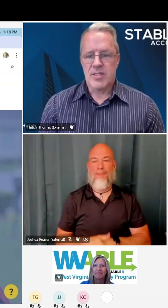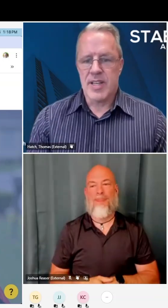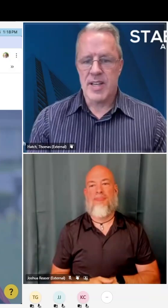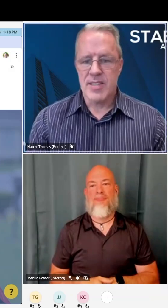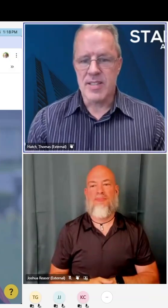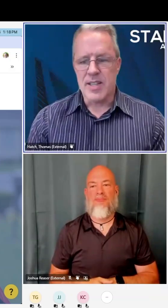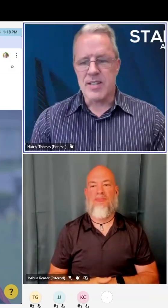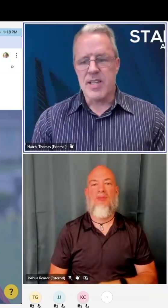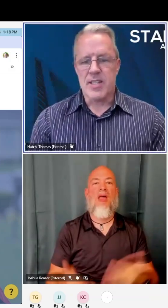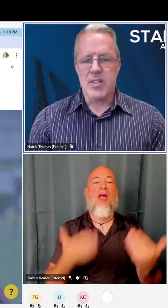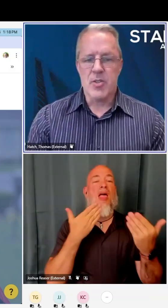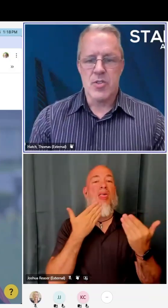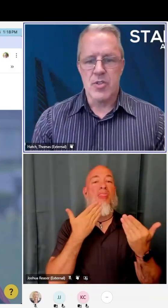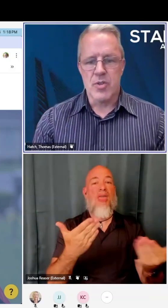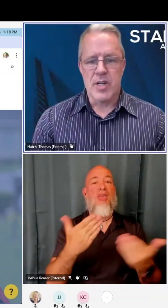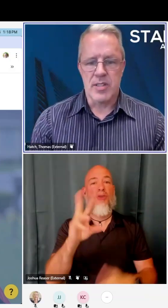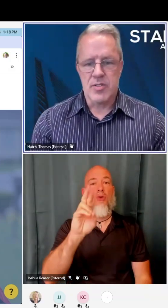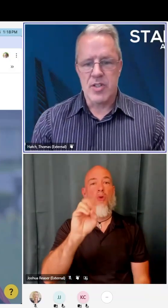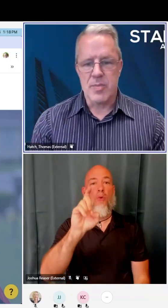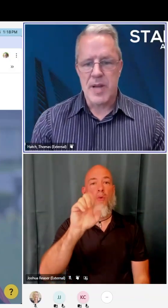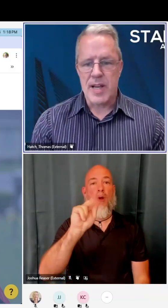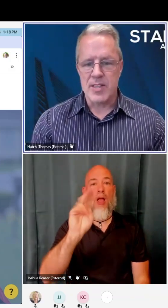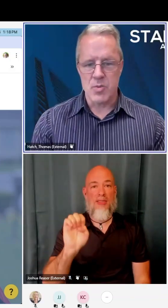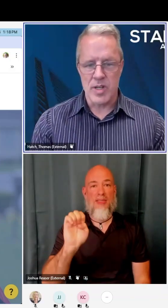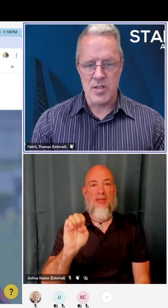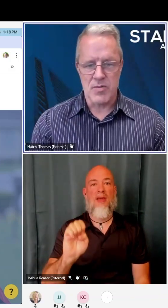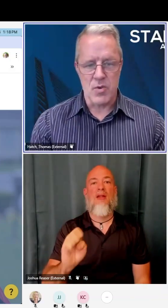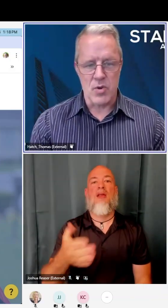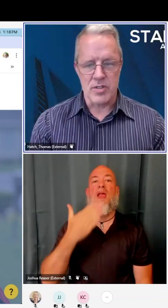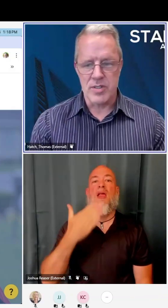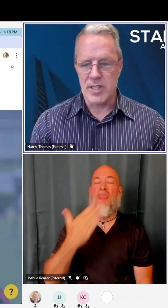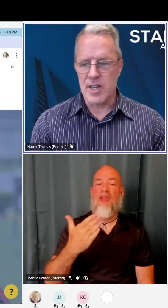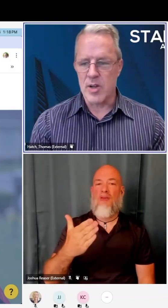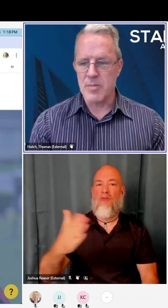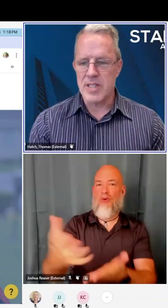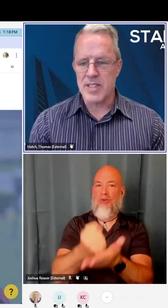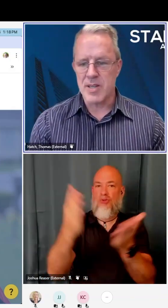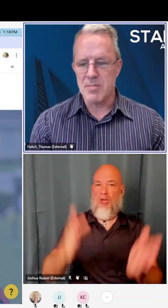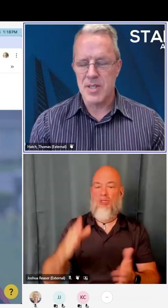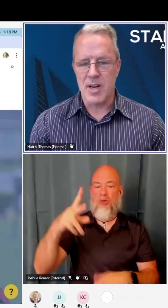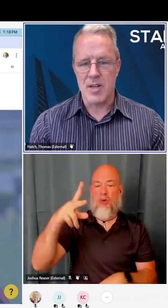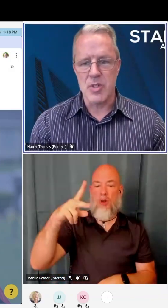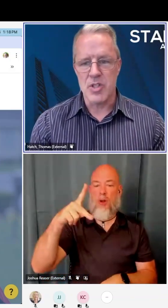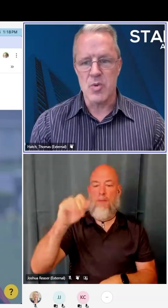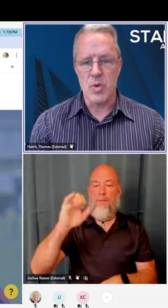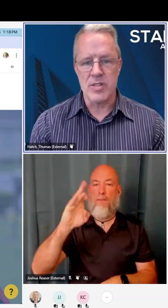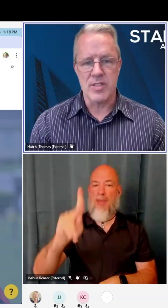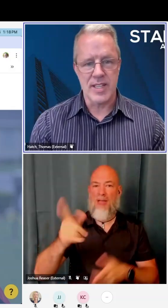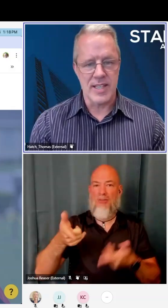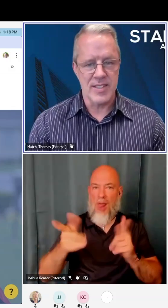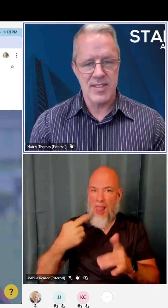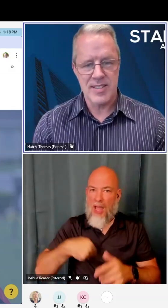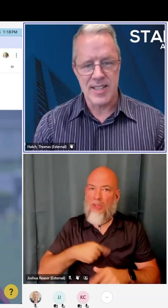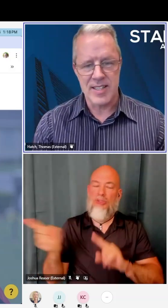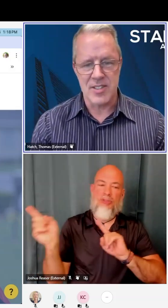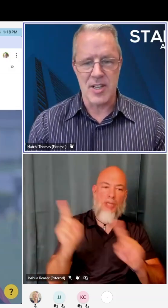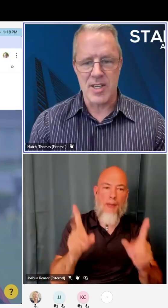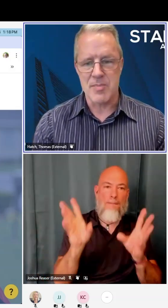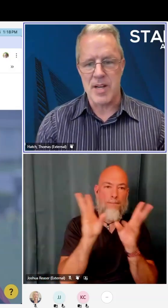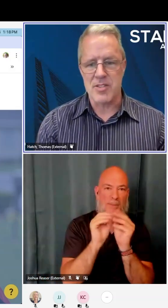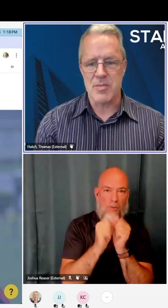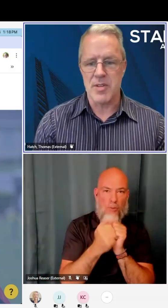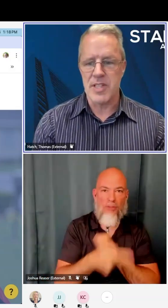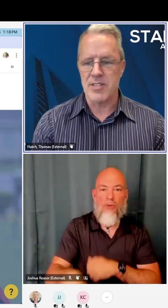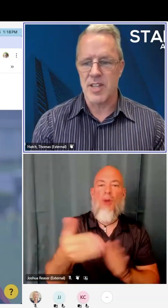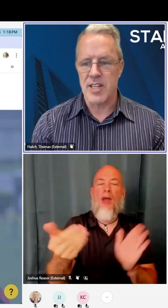Thank you, Roxanne, and thank you to Treasurer Pack as well for allowing me to come on with you once again and to